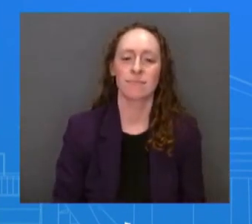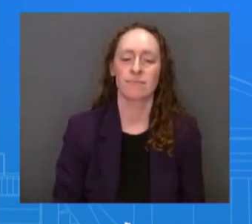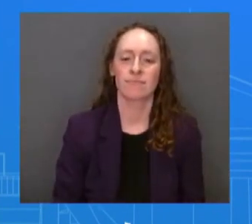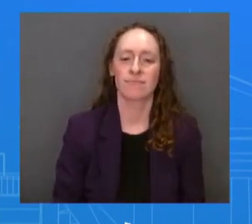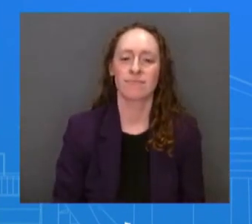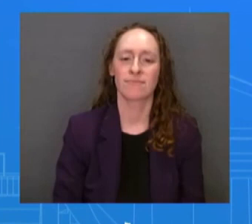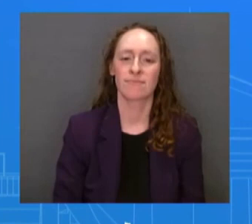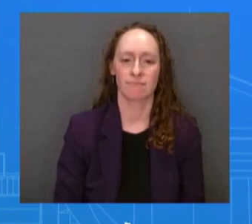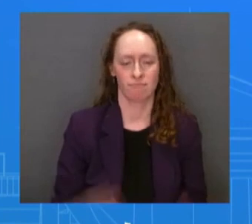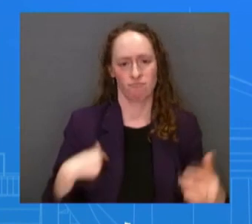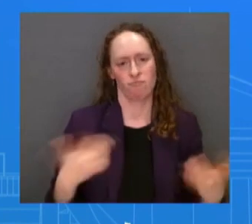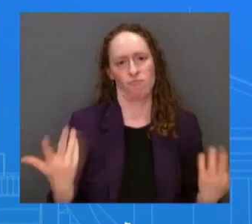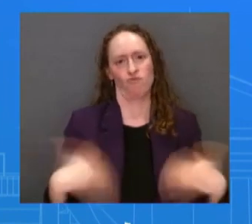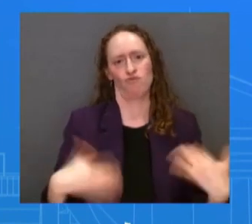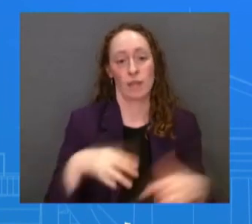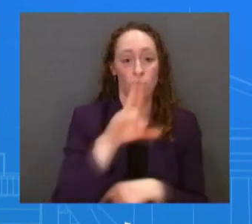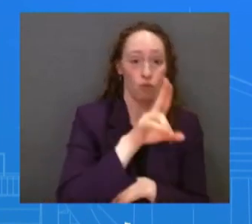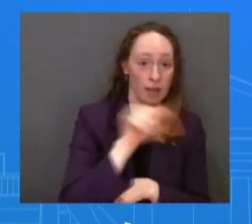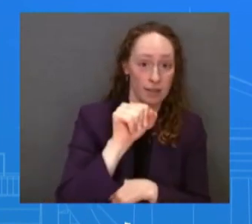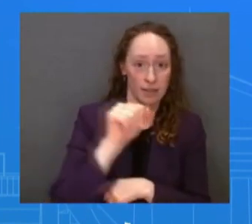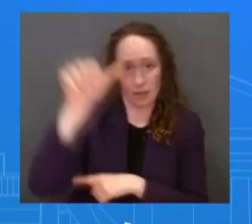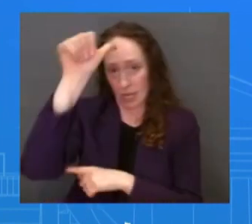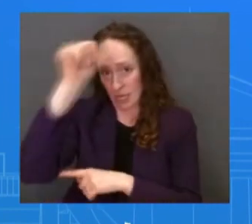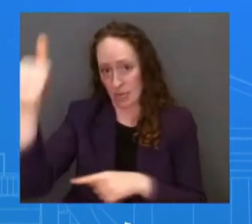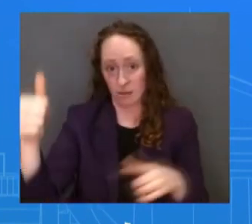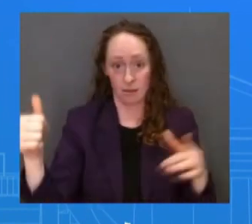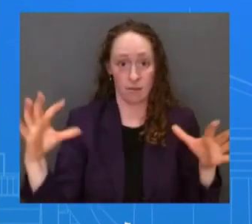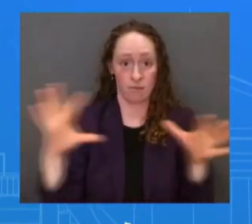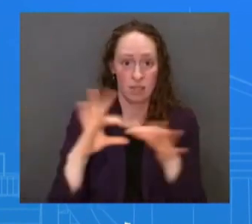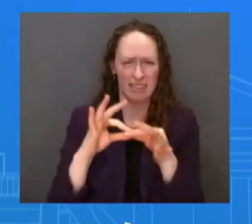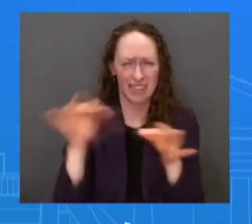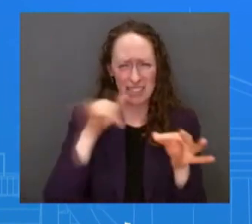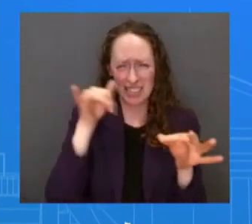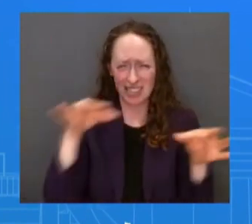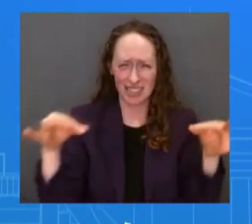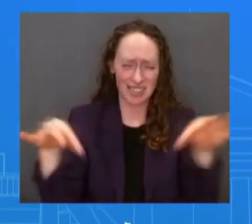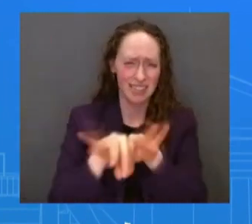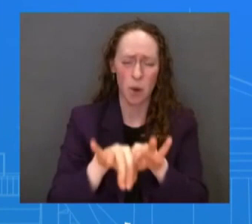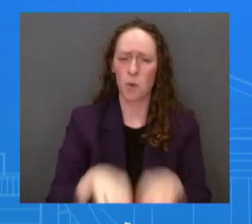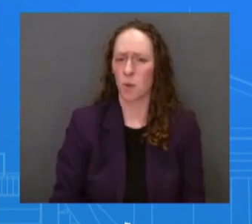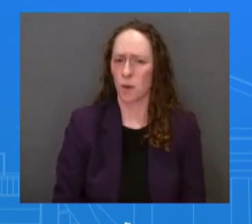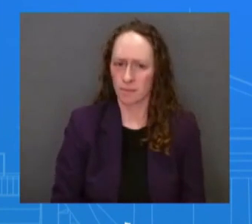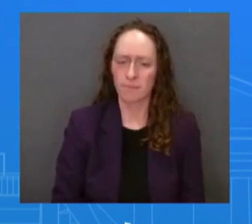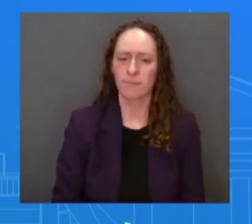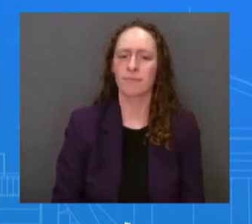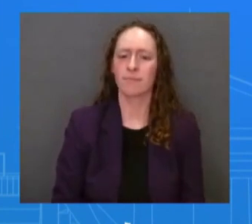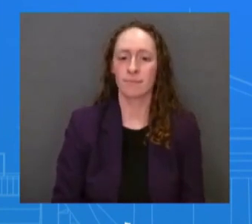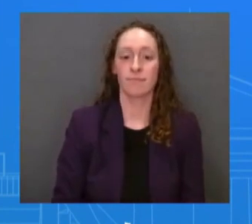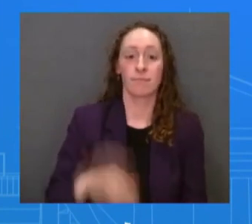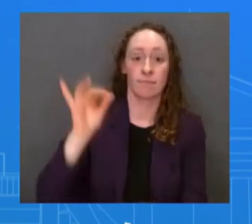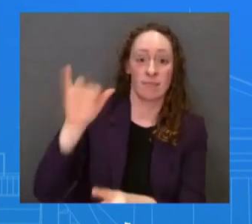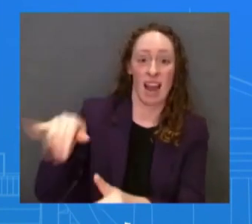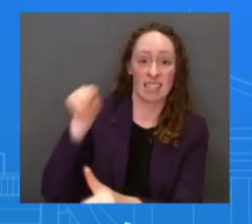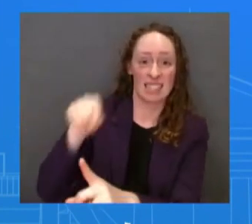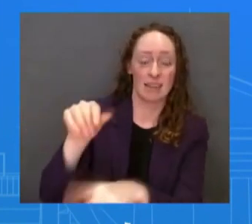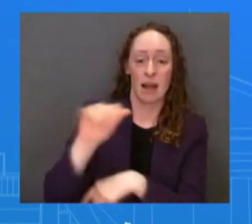that the United States has in the world. That still stands. And Ambassador Garcetti will be leading an ambitious effort to deepen